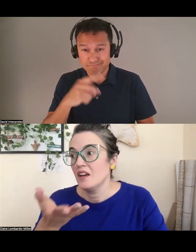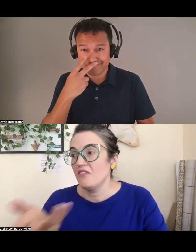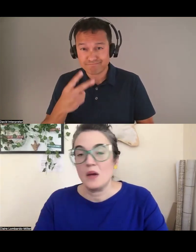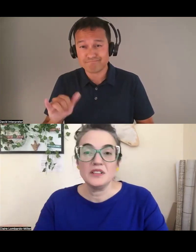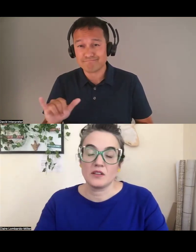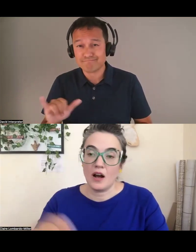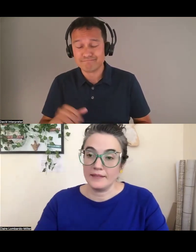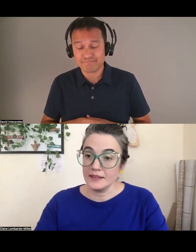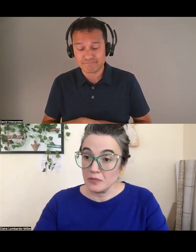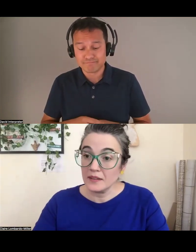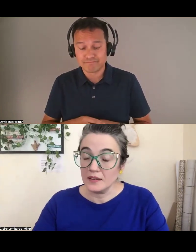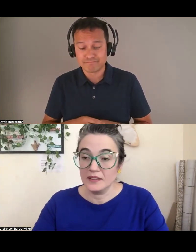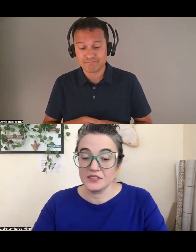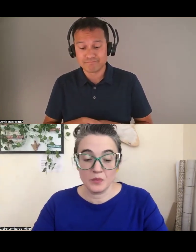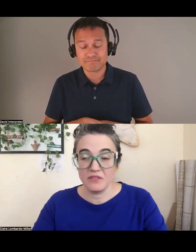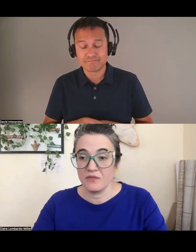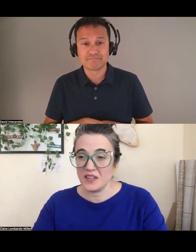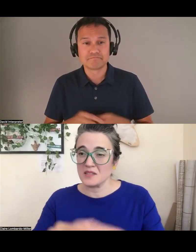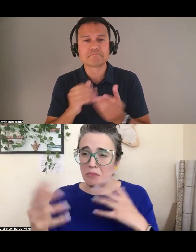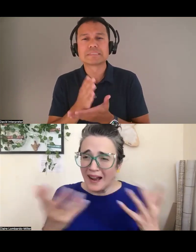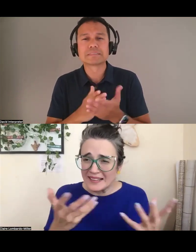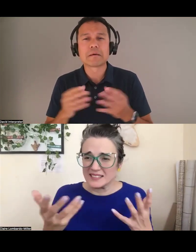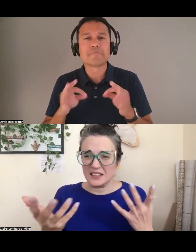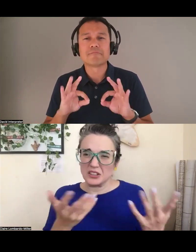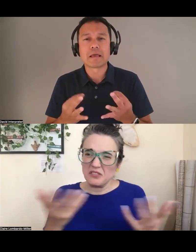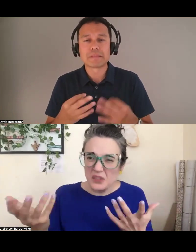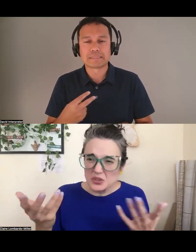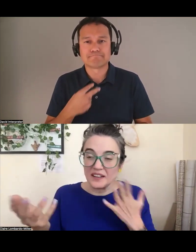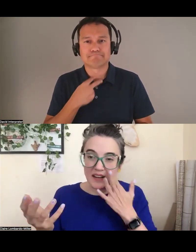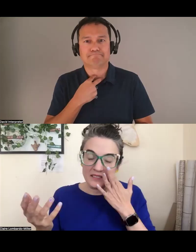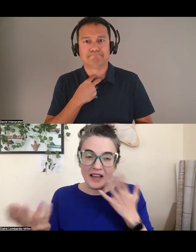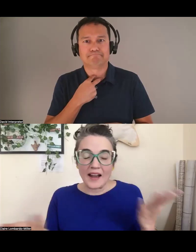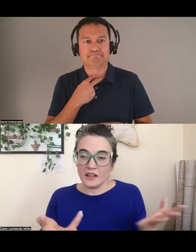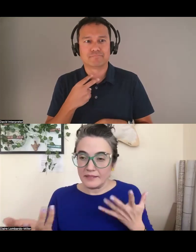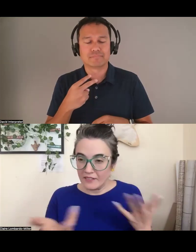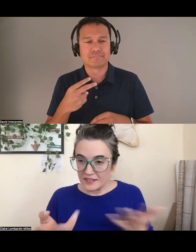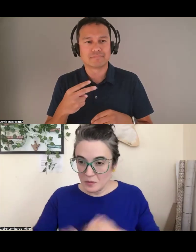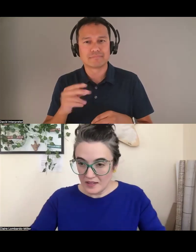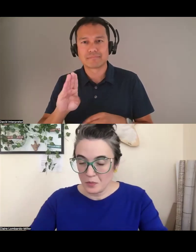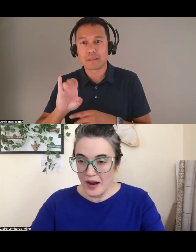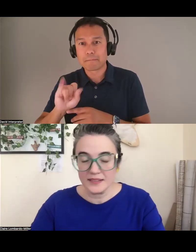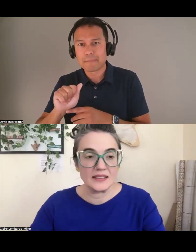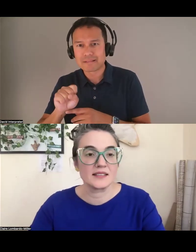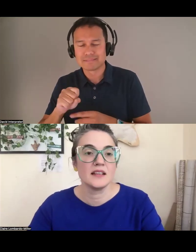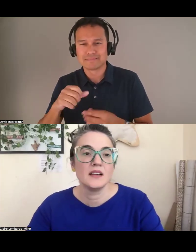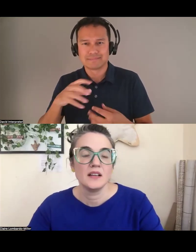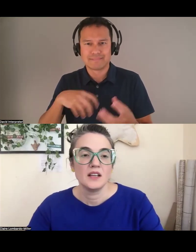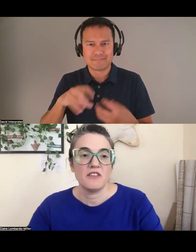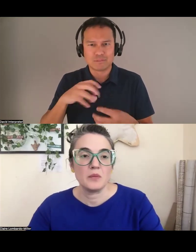see families caught in the middle of some of this bias and confusion and lack of evidence based